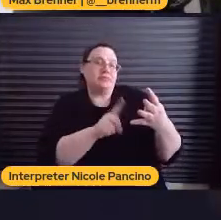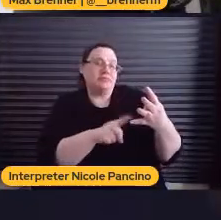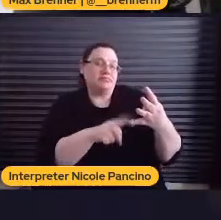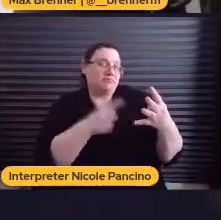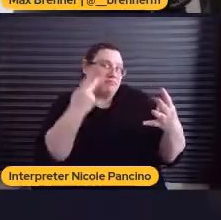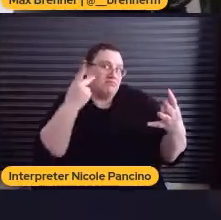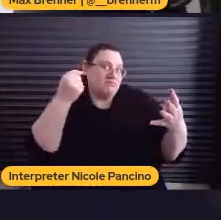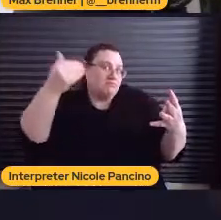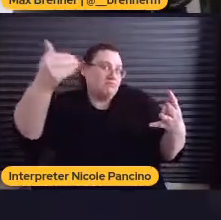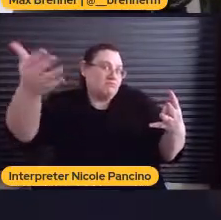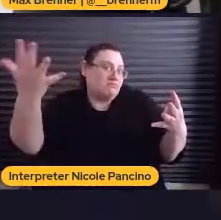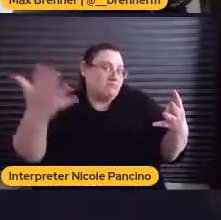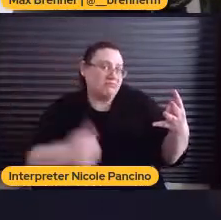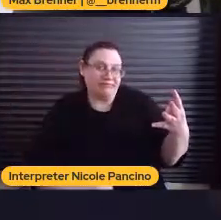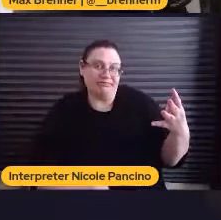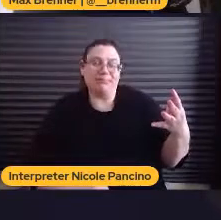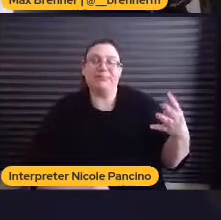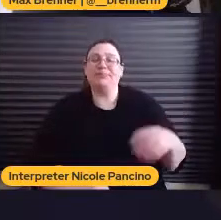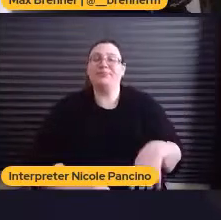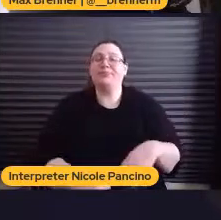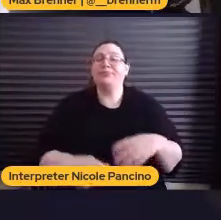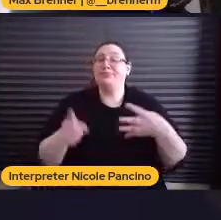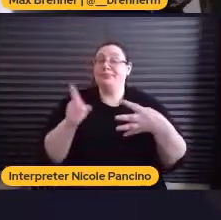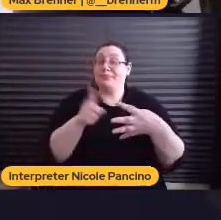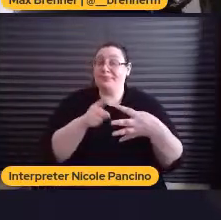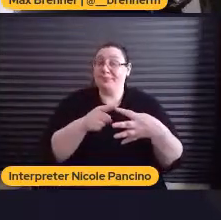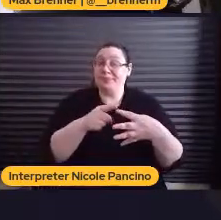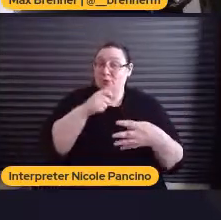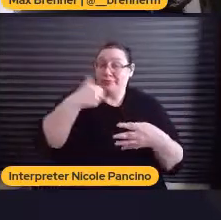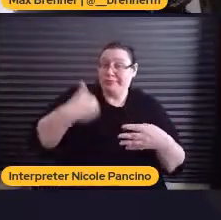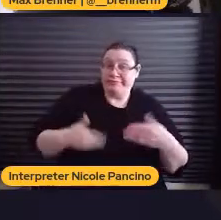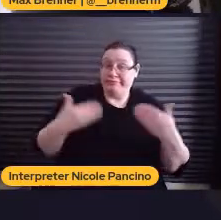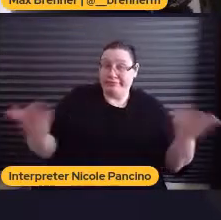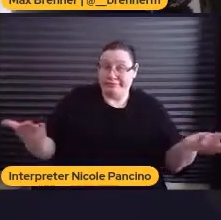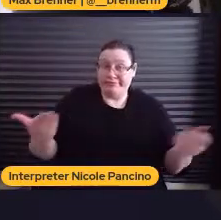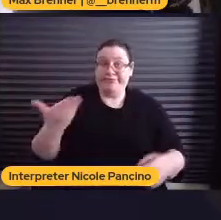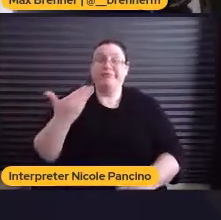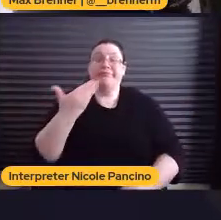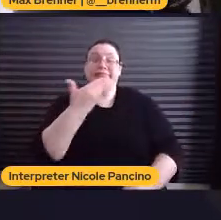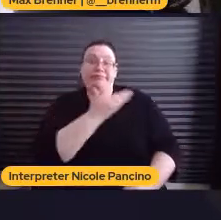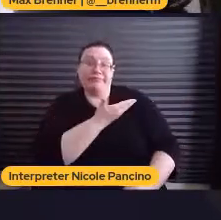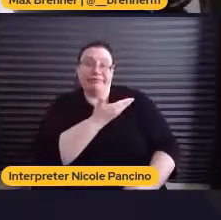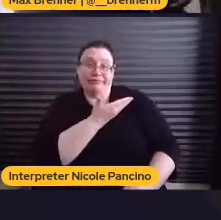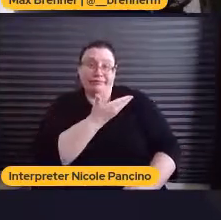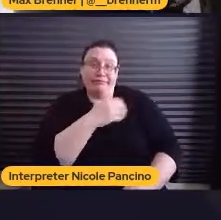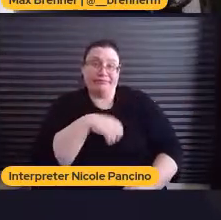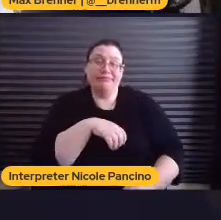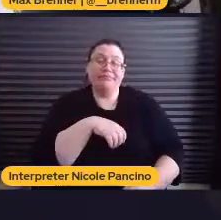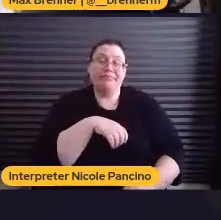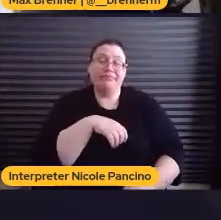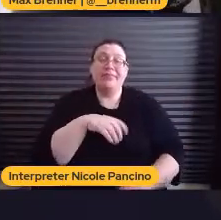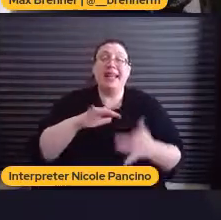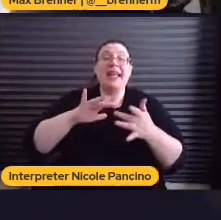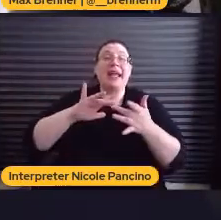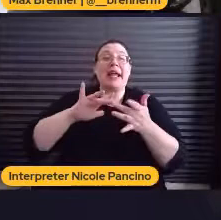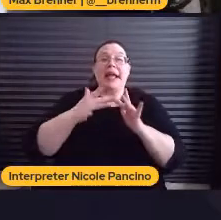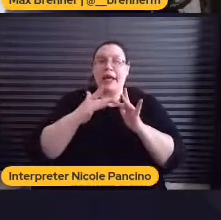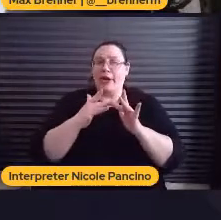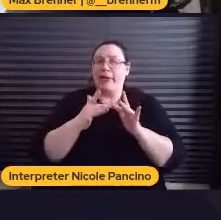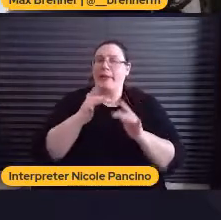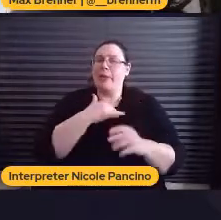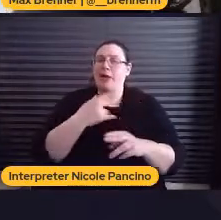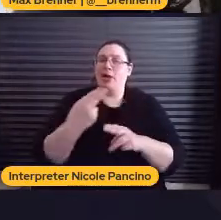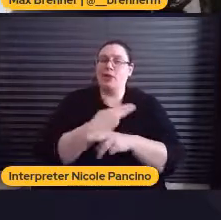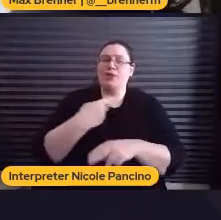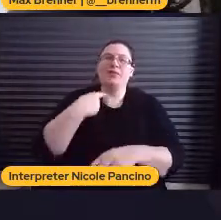come. All right, at first, a few words about myself. My name is Max. On the internet, you will find me under my nickname Brenner